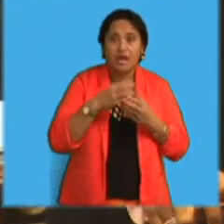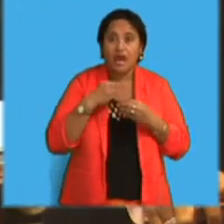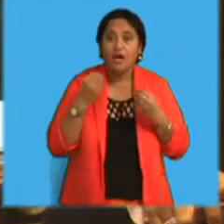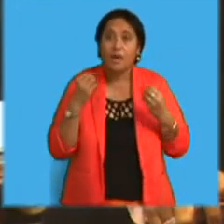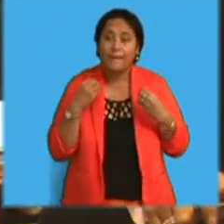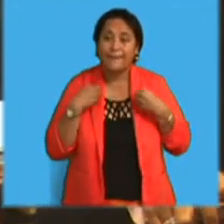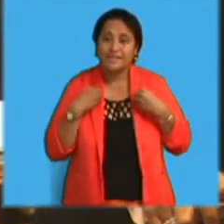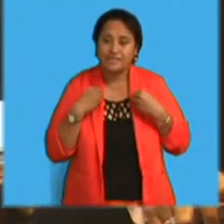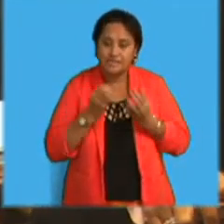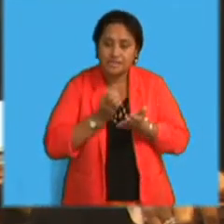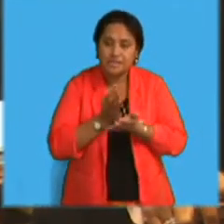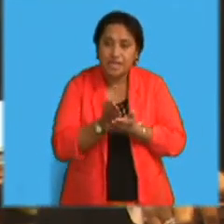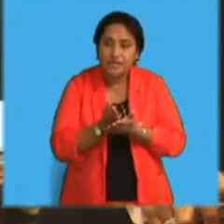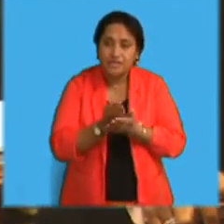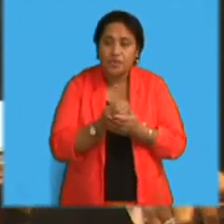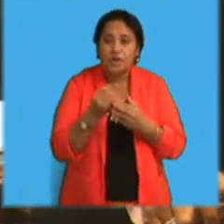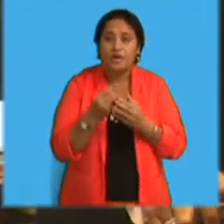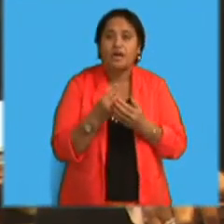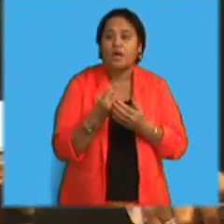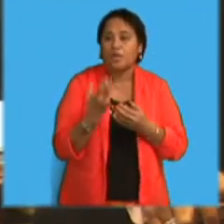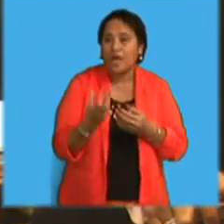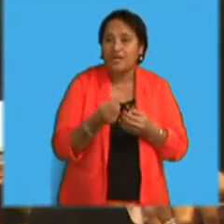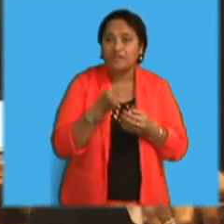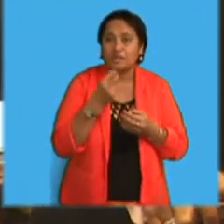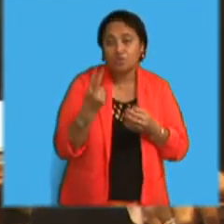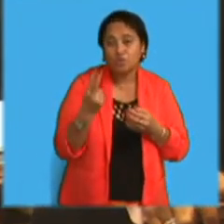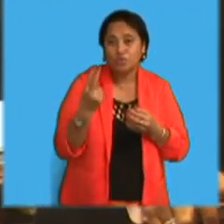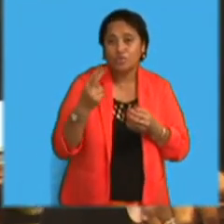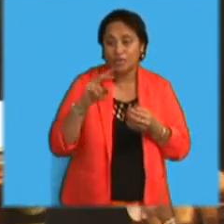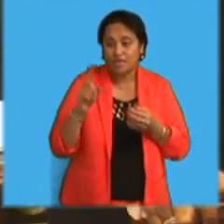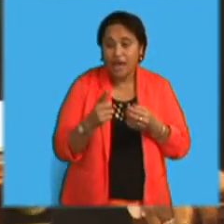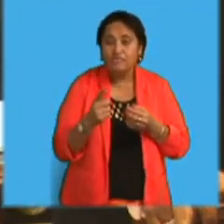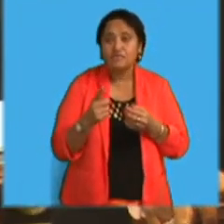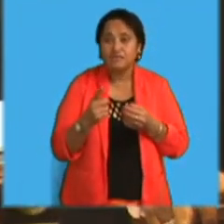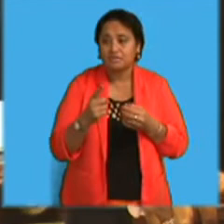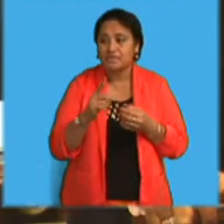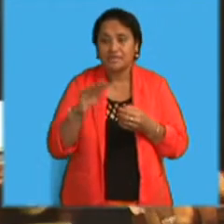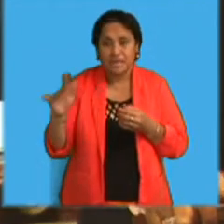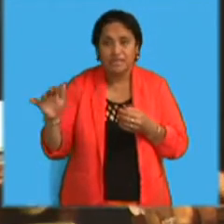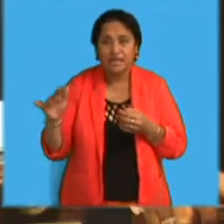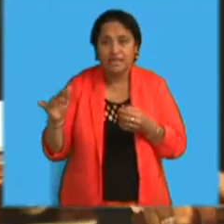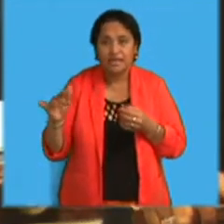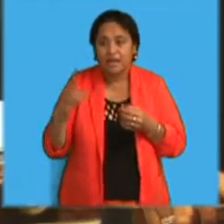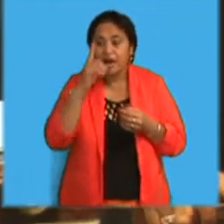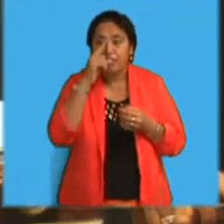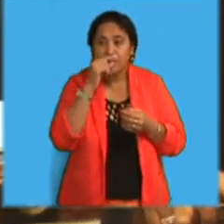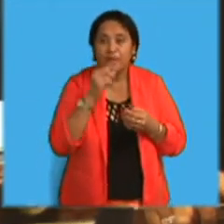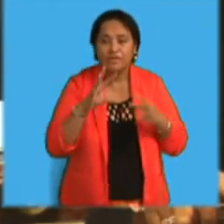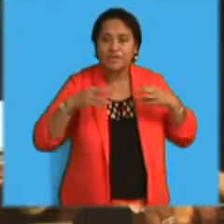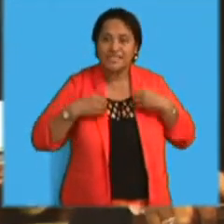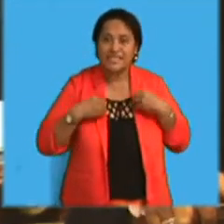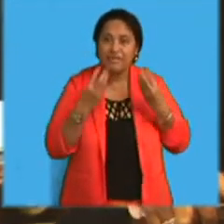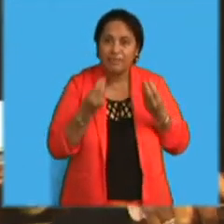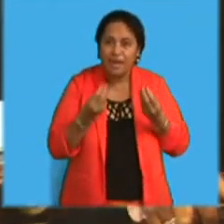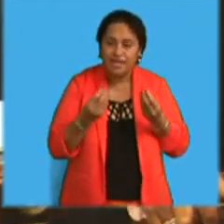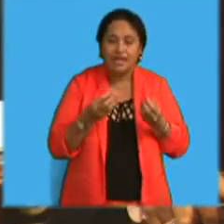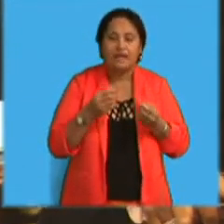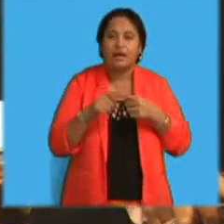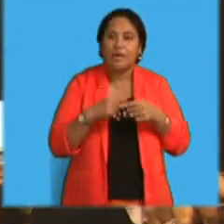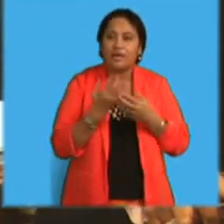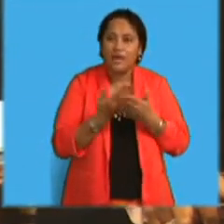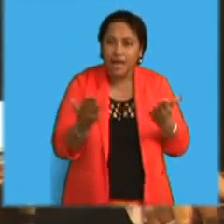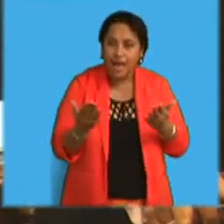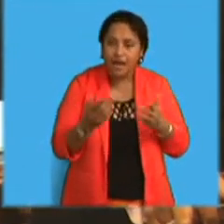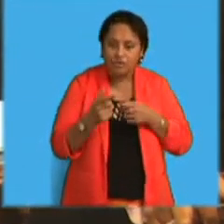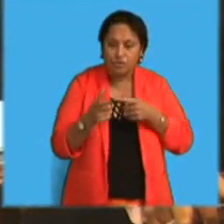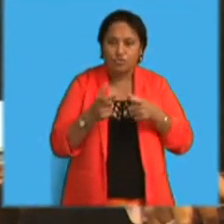And a total of 2,441 MSBG recipients have received basic financial literacy training.